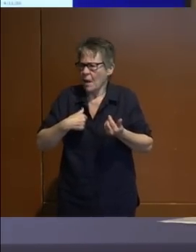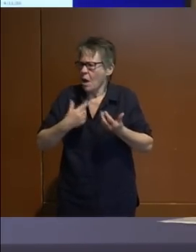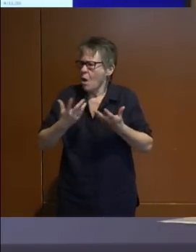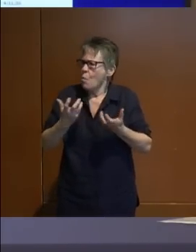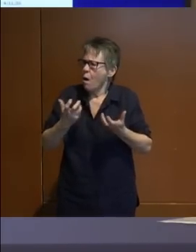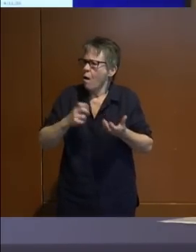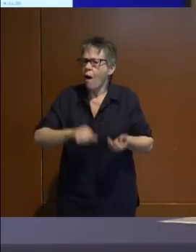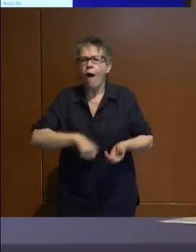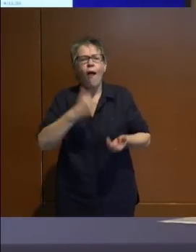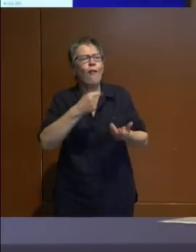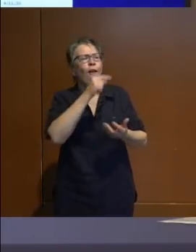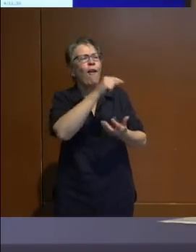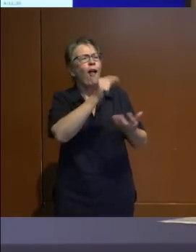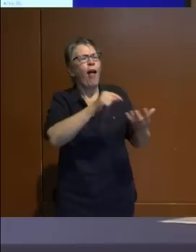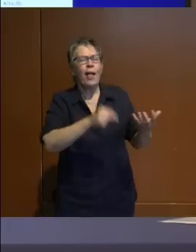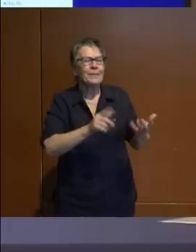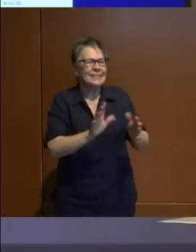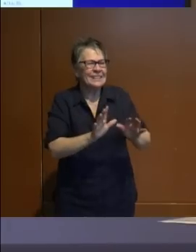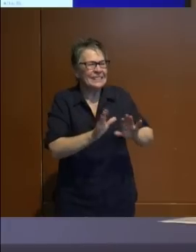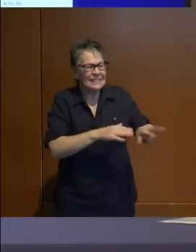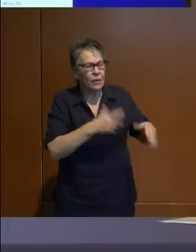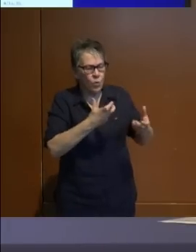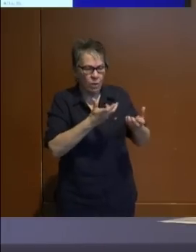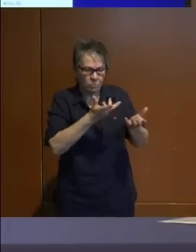is a fact, and I have to say,